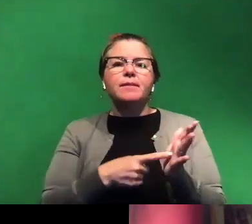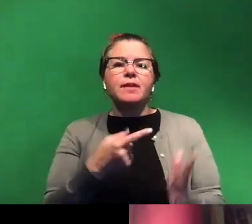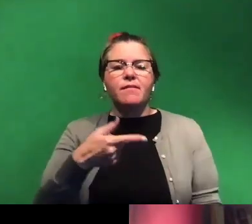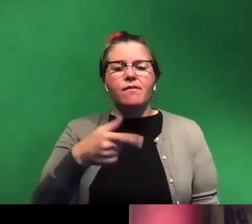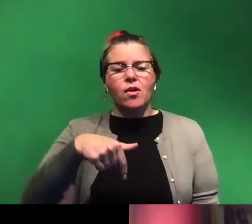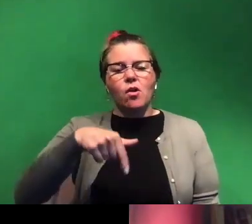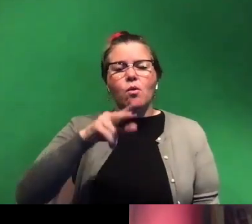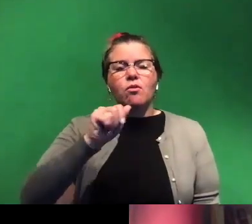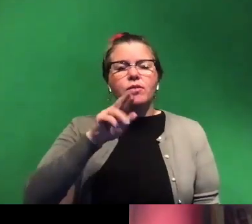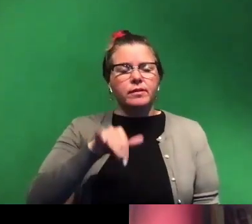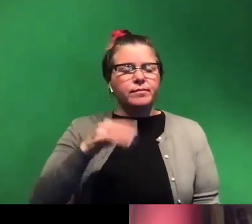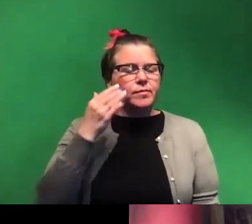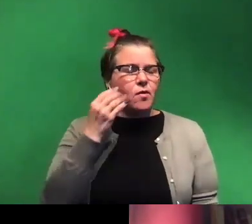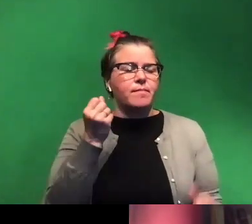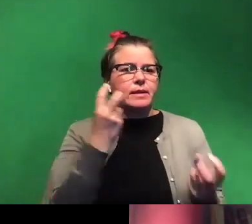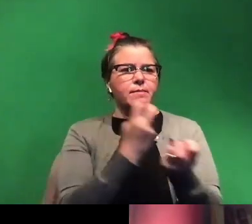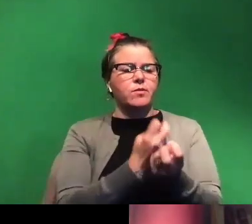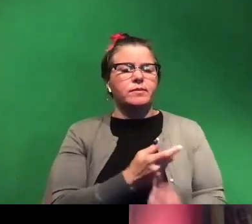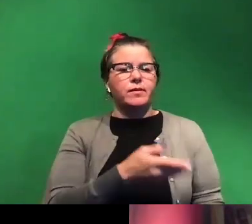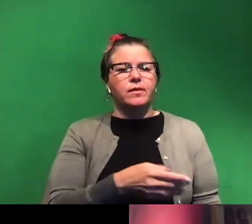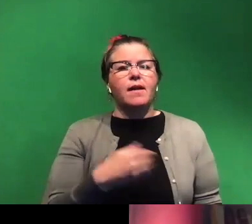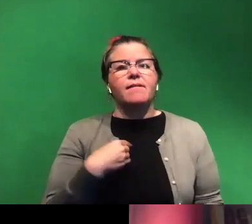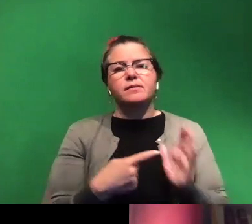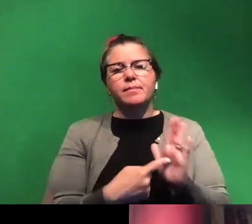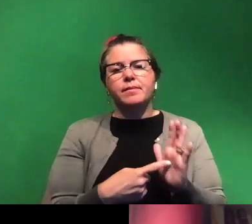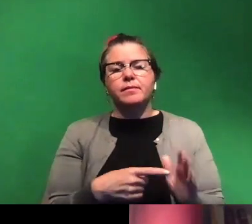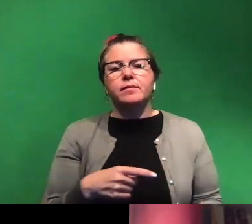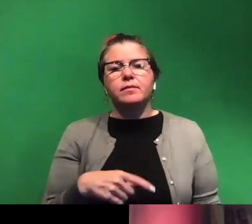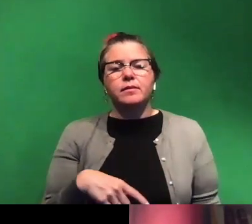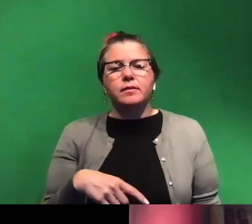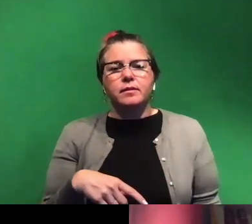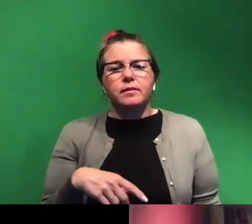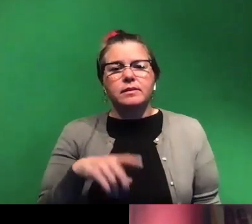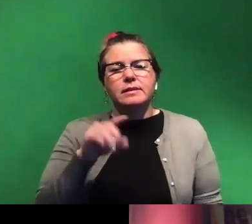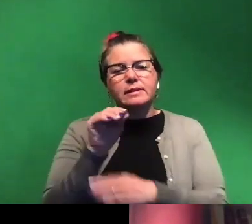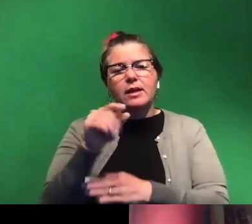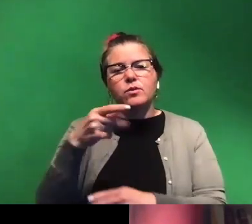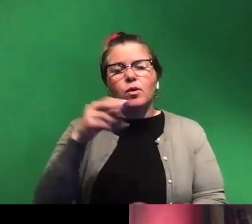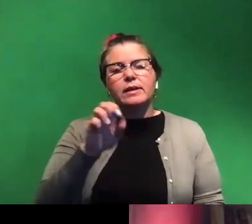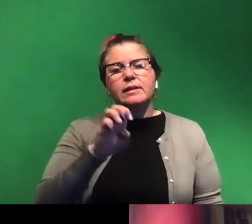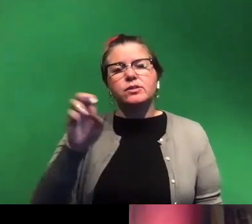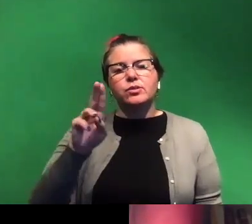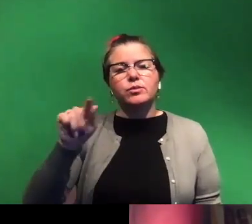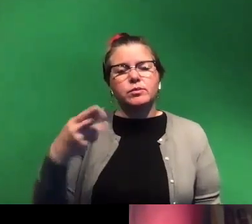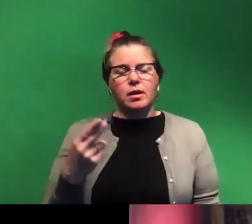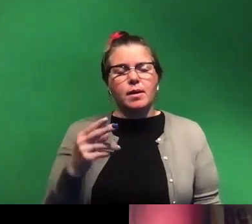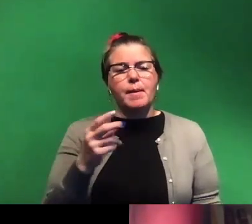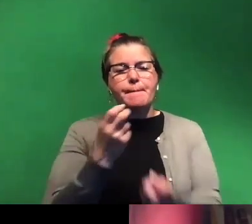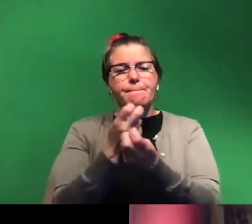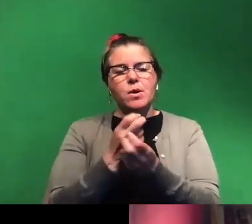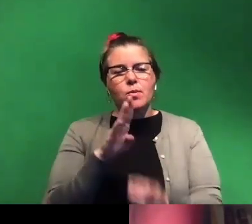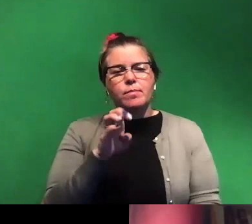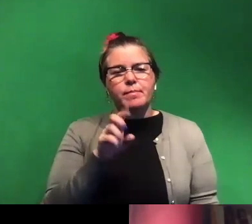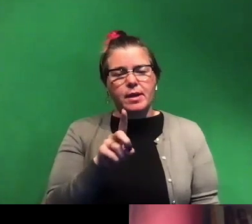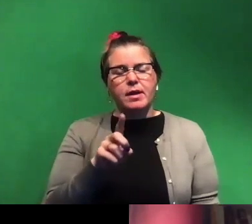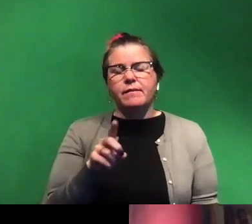know, okay, there's a lot of bones here. So for example, there's a place called Cleveland Lloyd Dinosaur Quarry in eastern Utah, and it's a bone bed that is